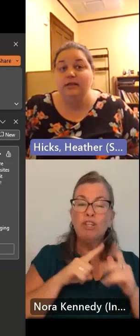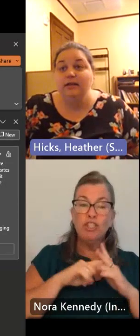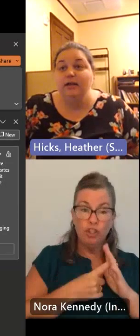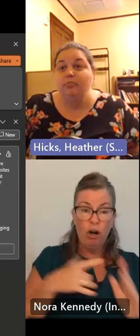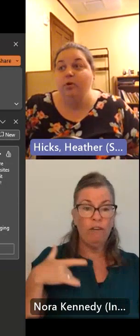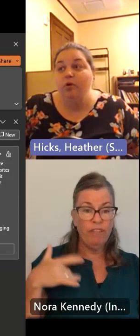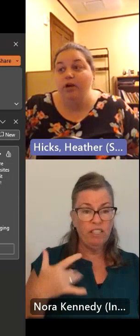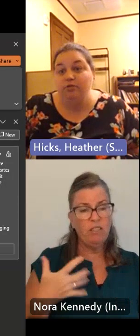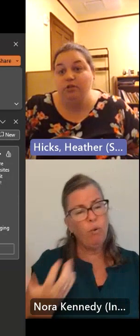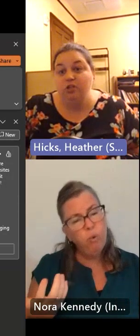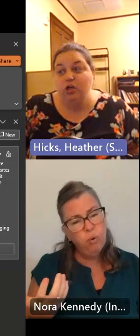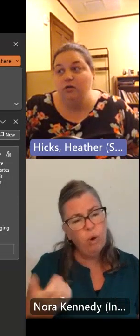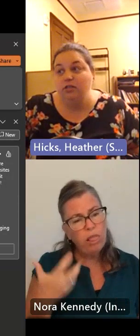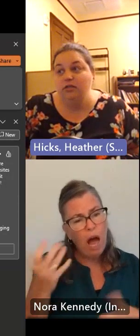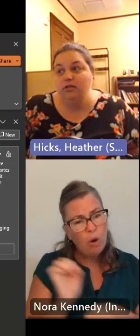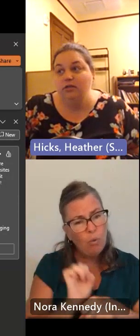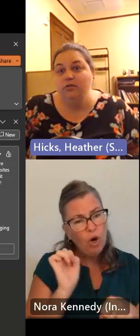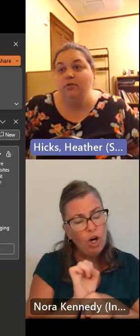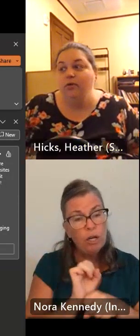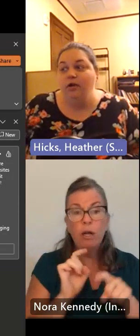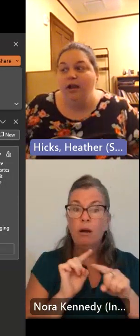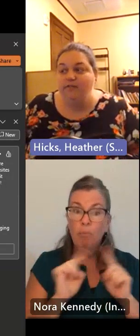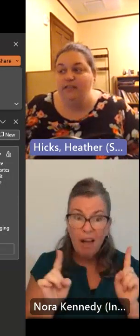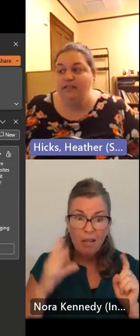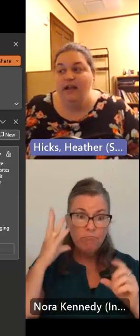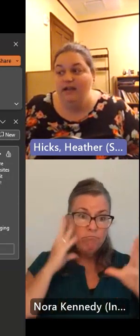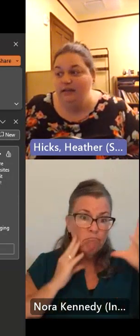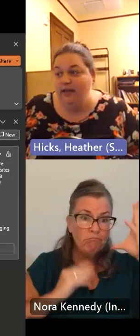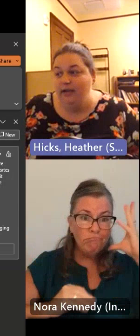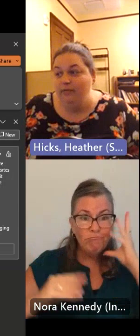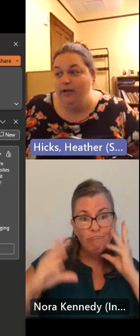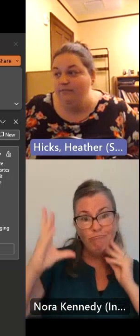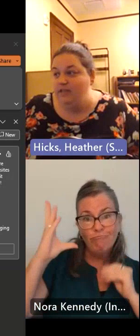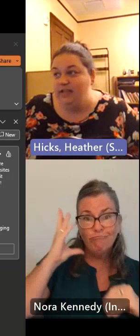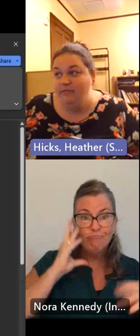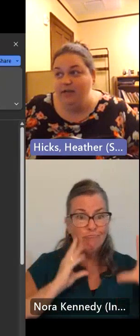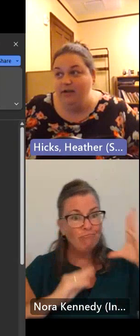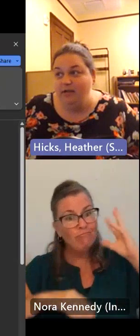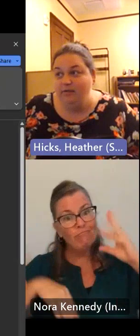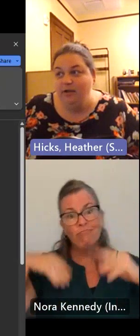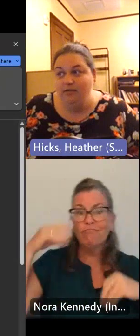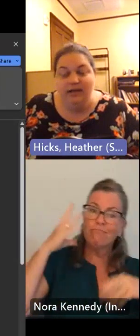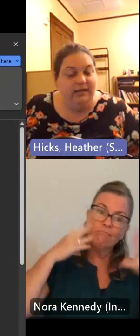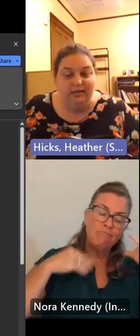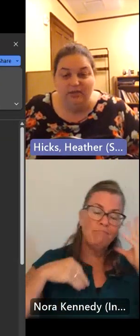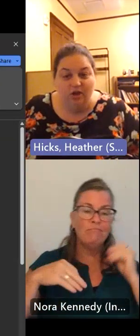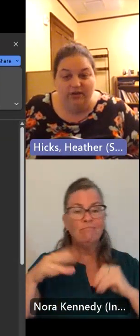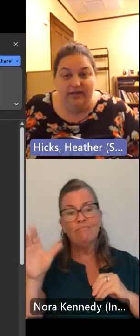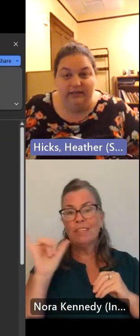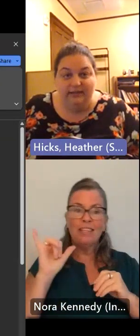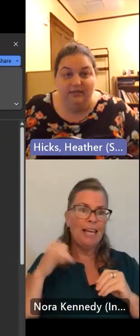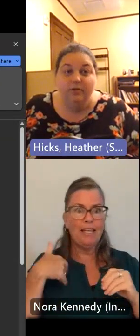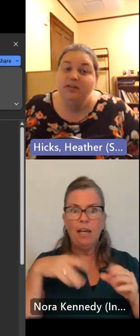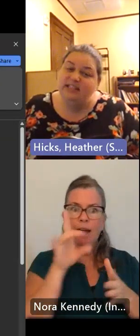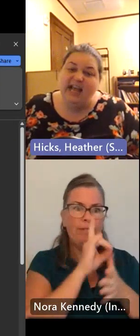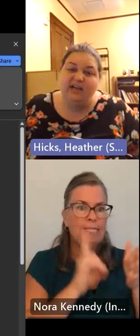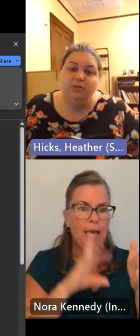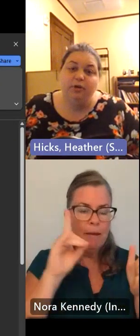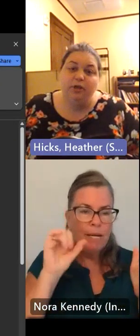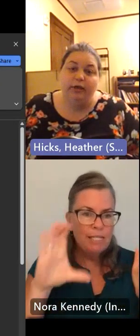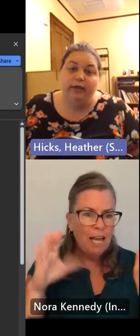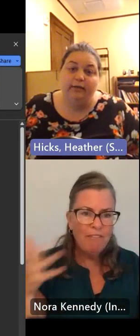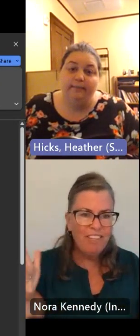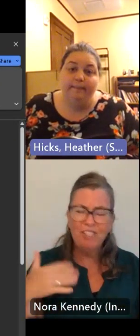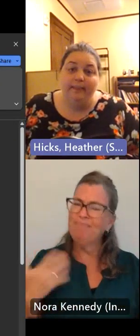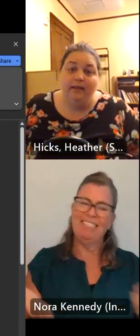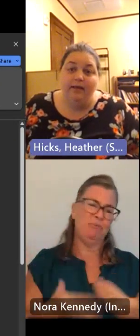it, but when you start where when I've designed my document already and it's already accessible, it's actually